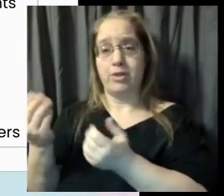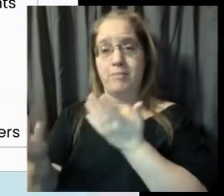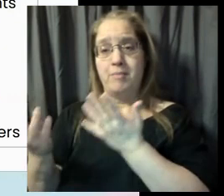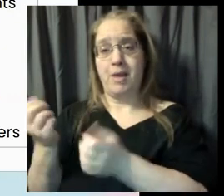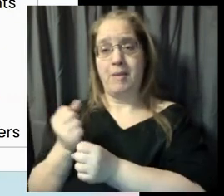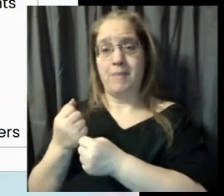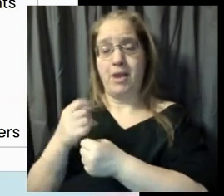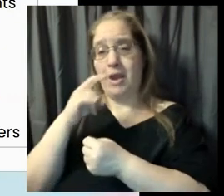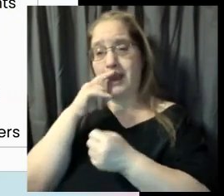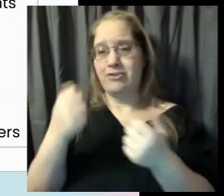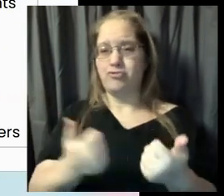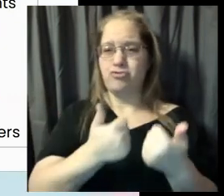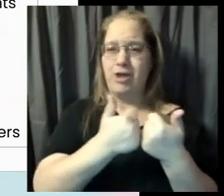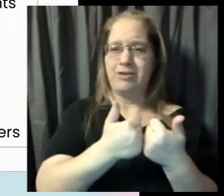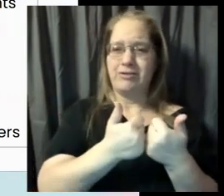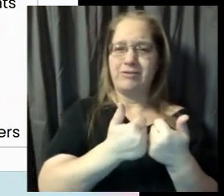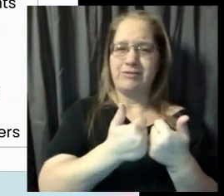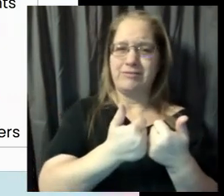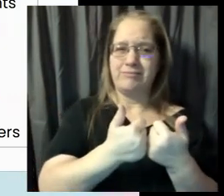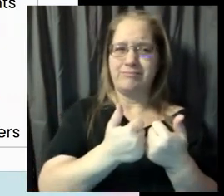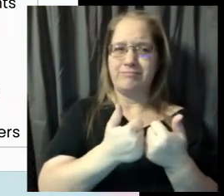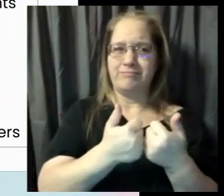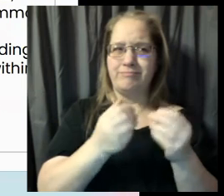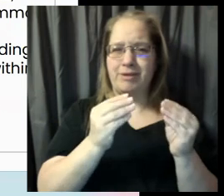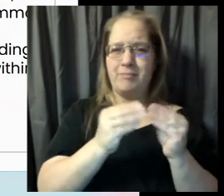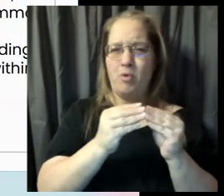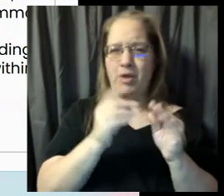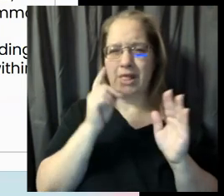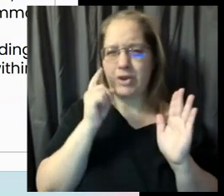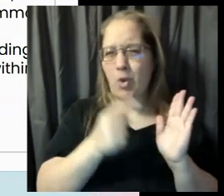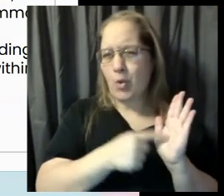child's challenges feel more noticeable.